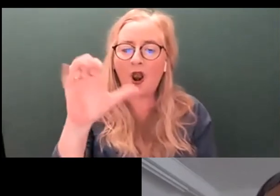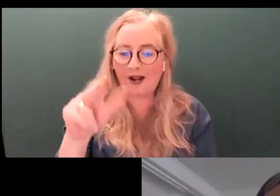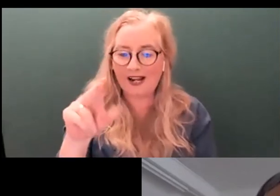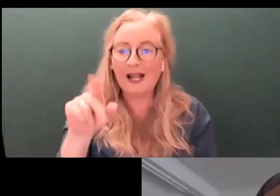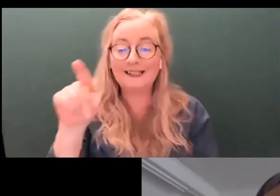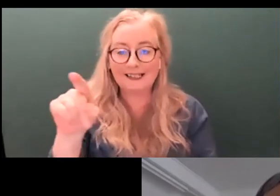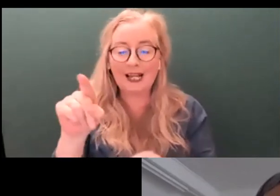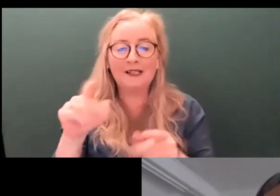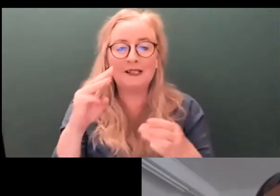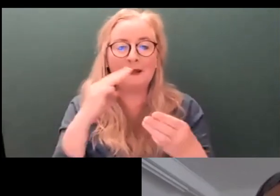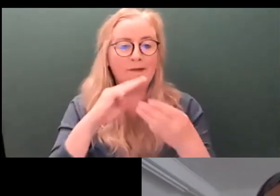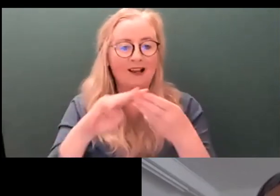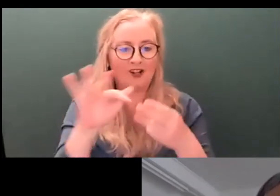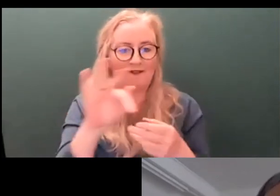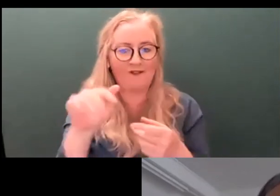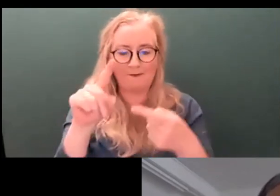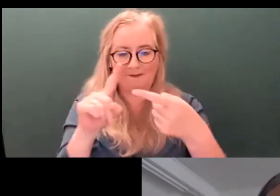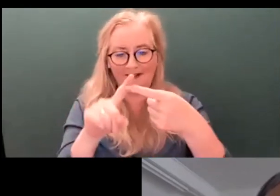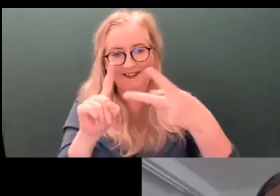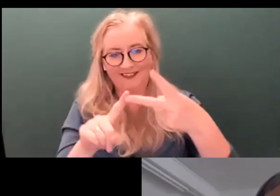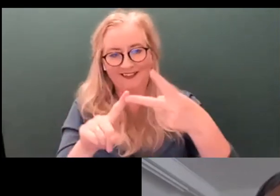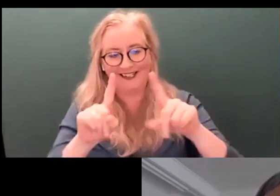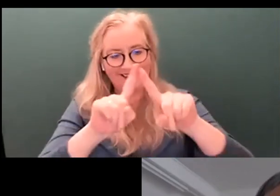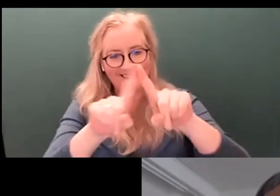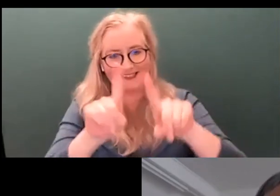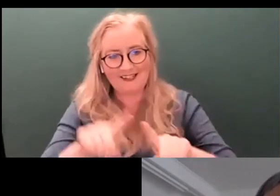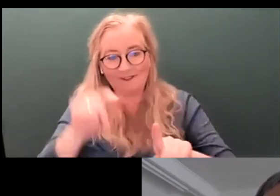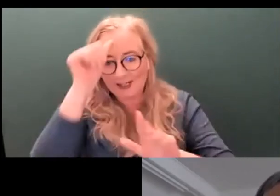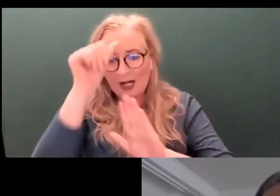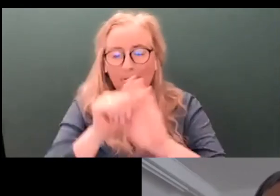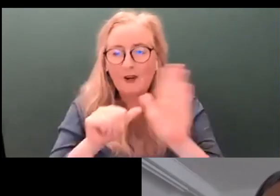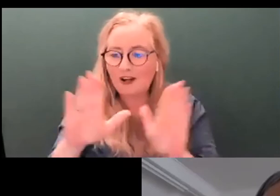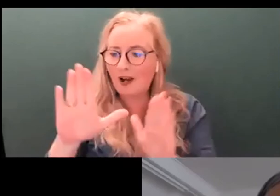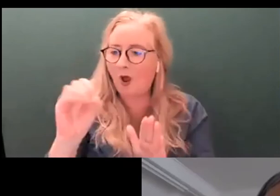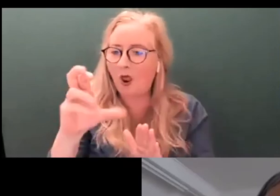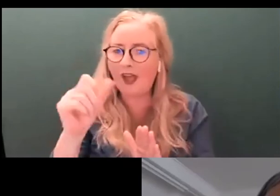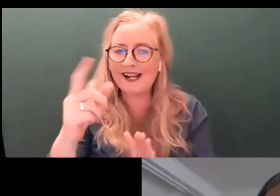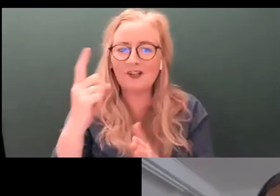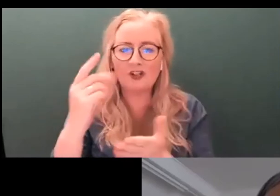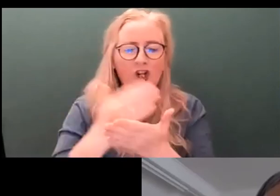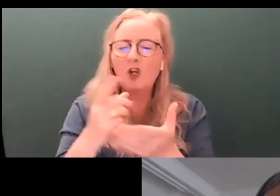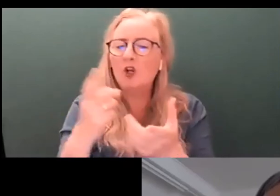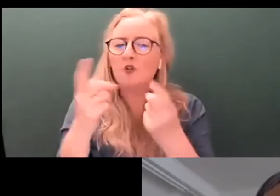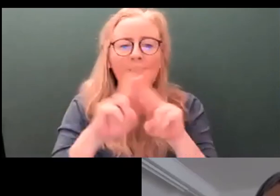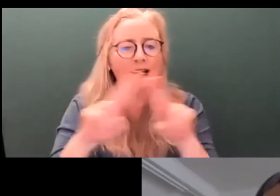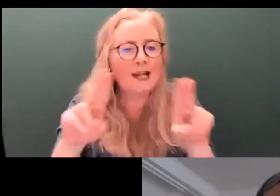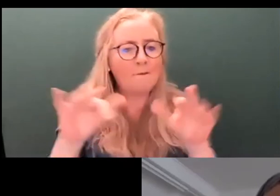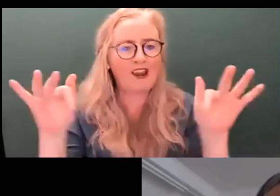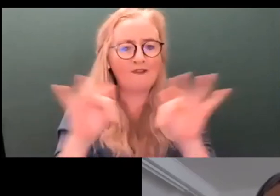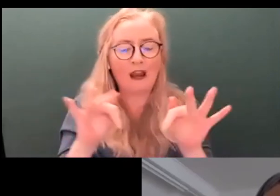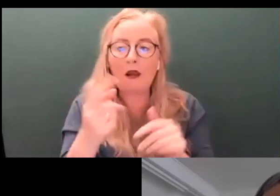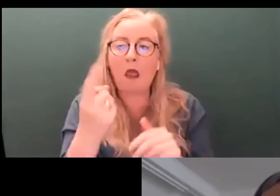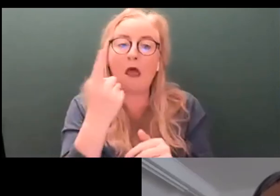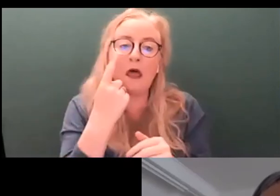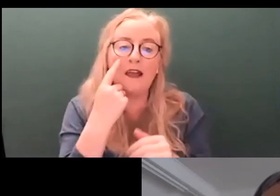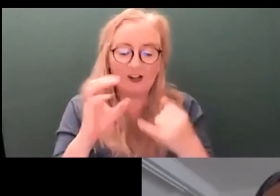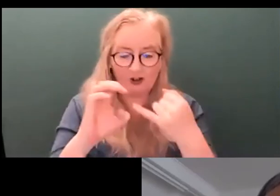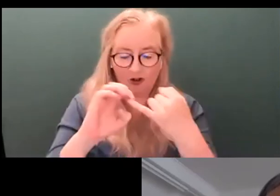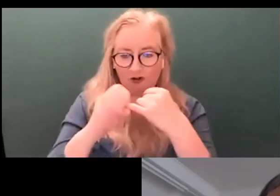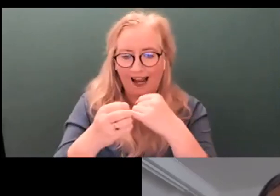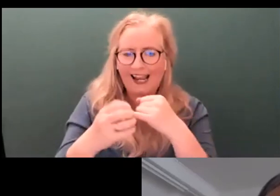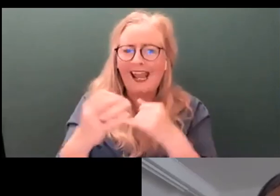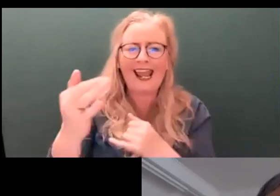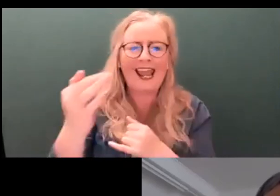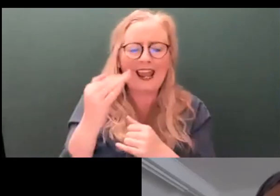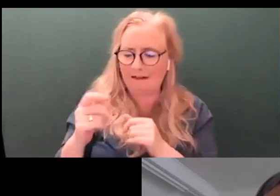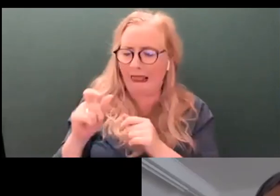overall message from all those lovely experiences that Lorcan has shared is to not be afraid to give it a go. If you get it